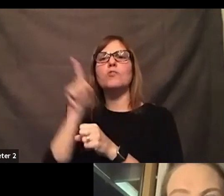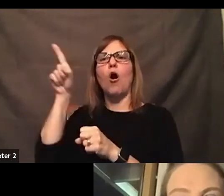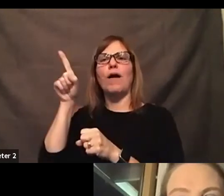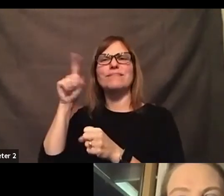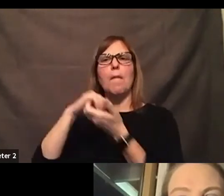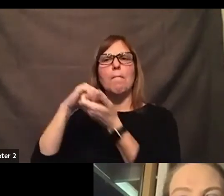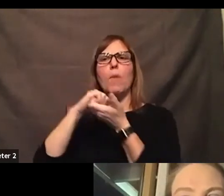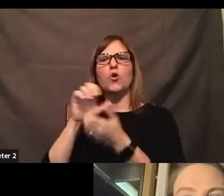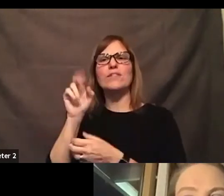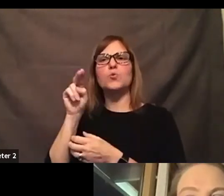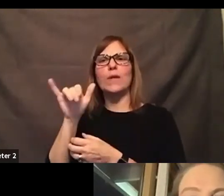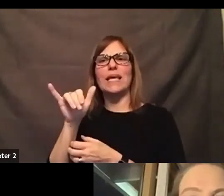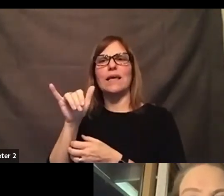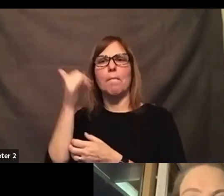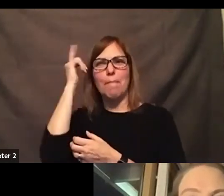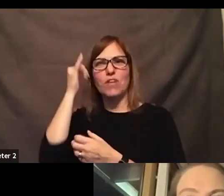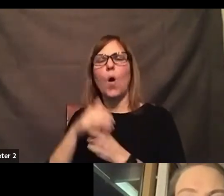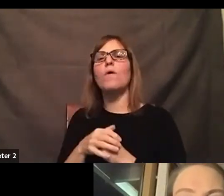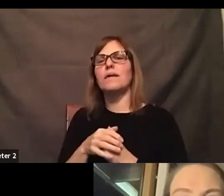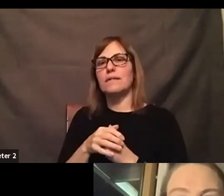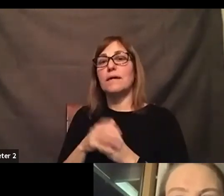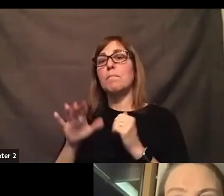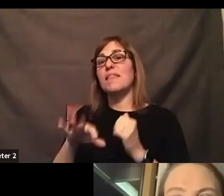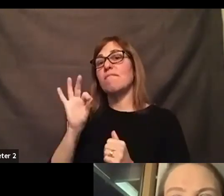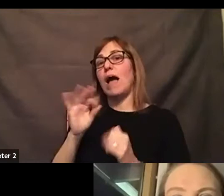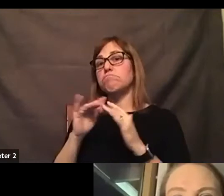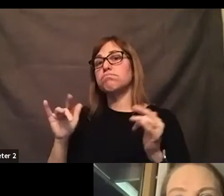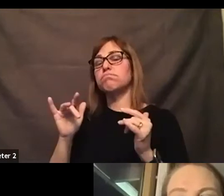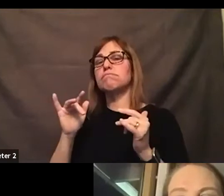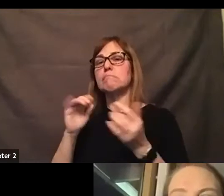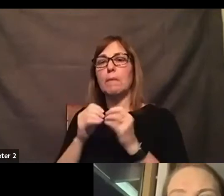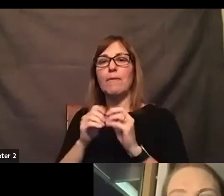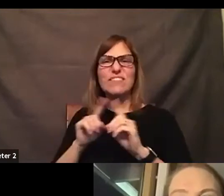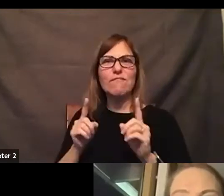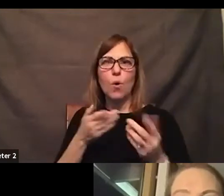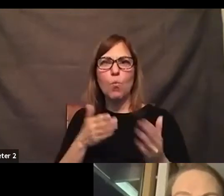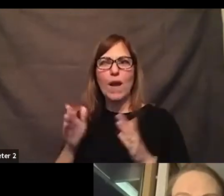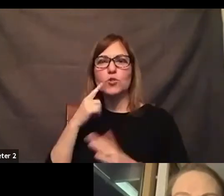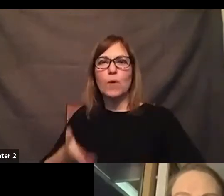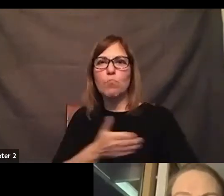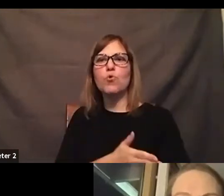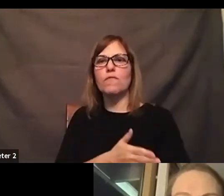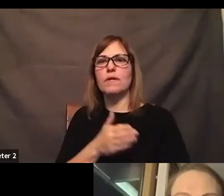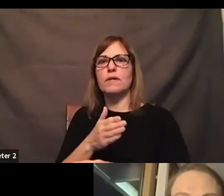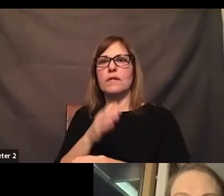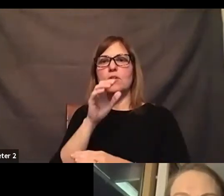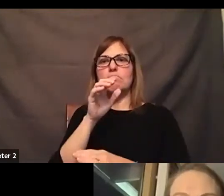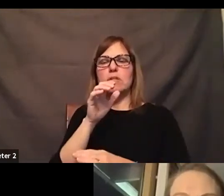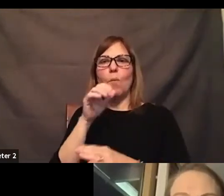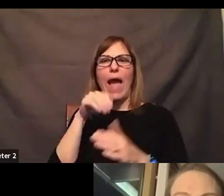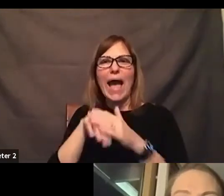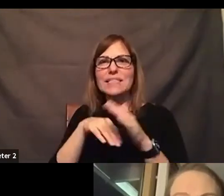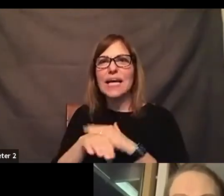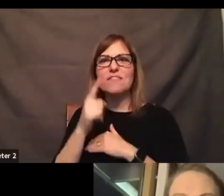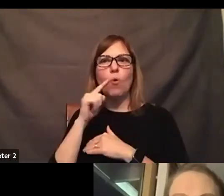And they found a number of different ways of improving access into buses. For example,